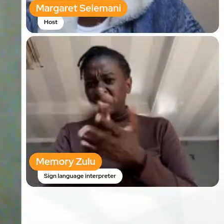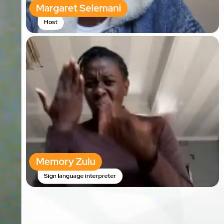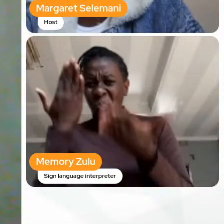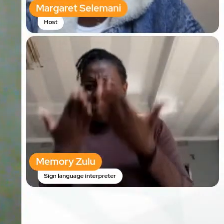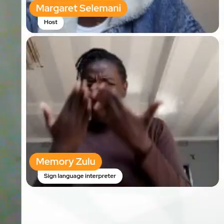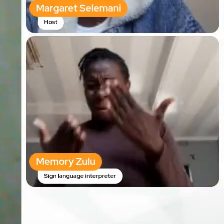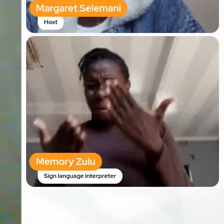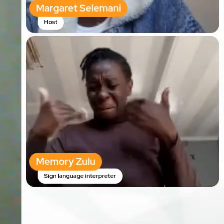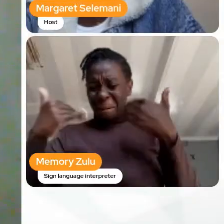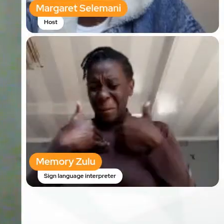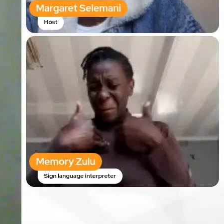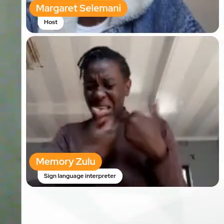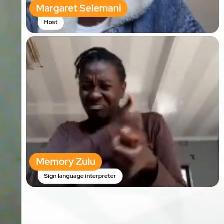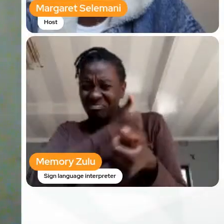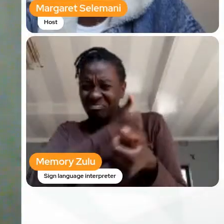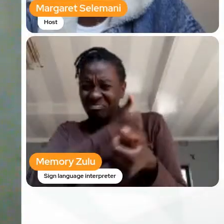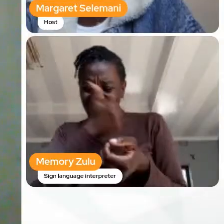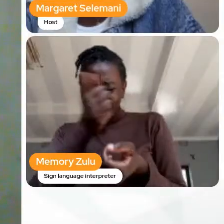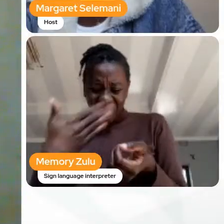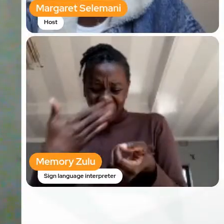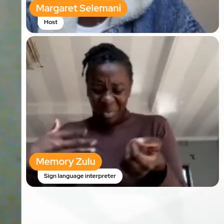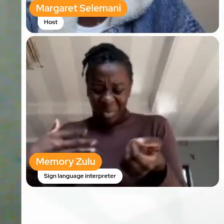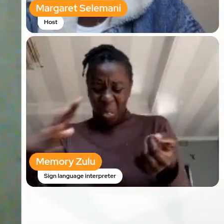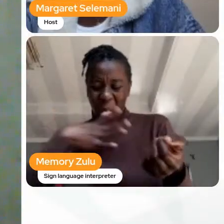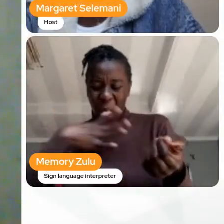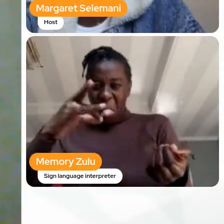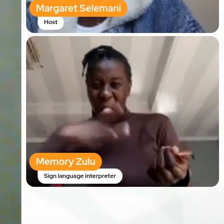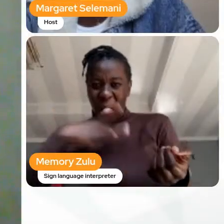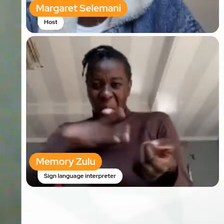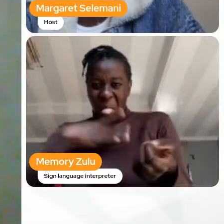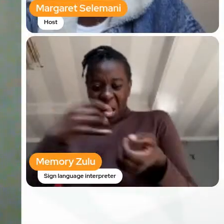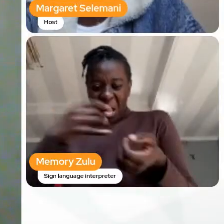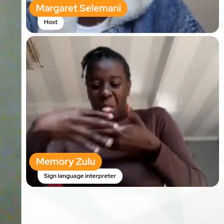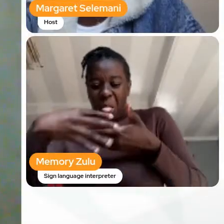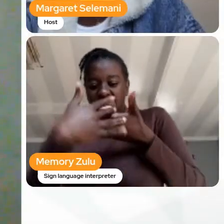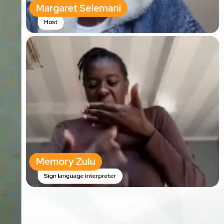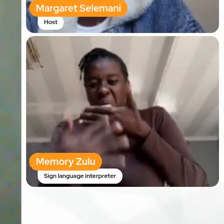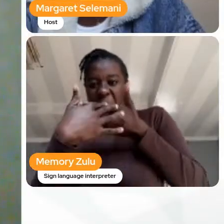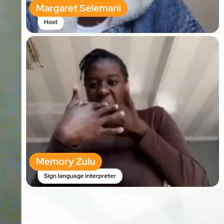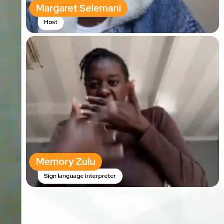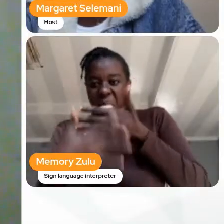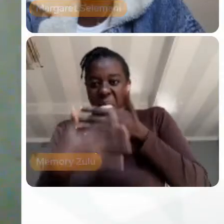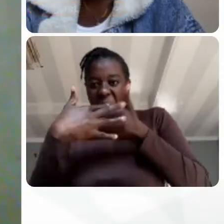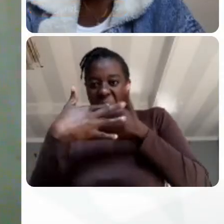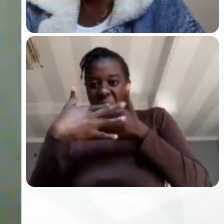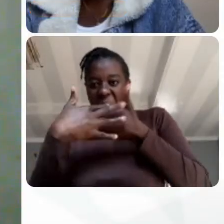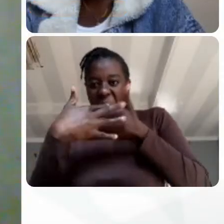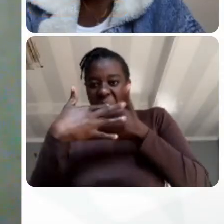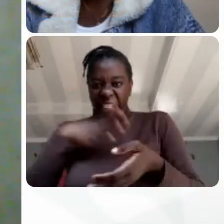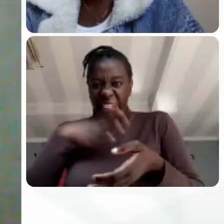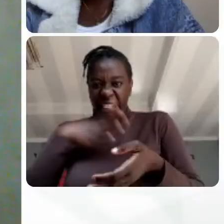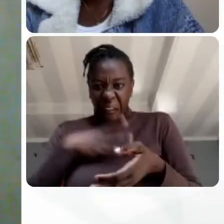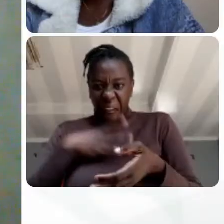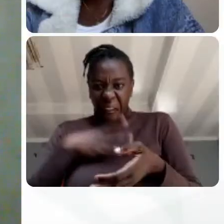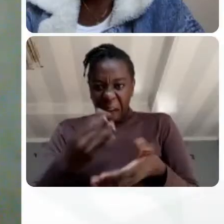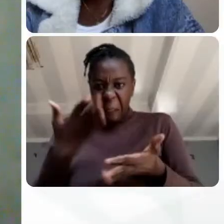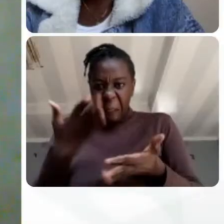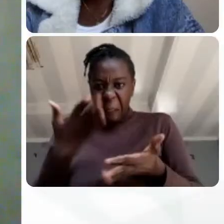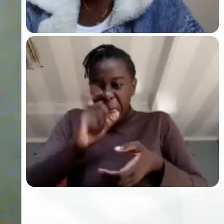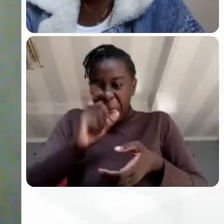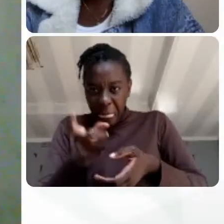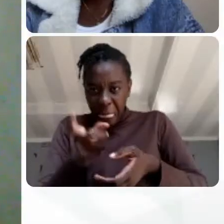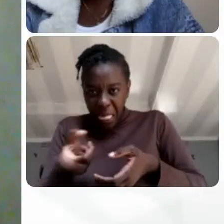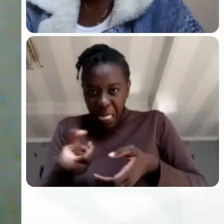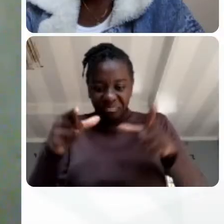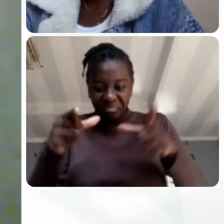complications. In case of females, you will realize again to say, in case the